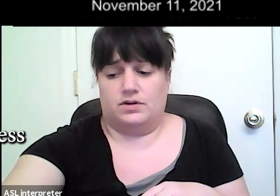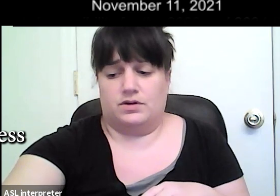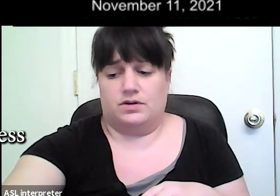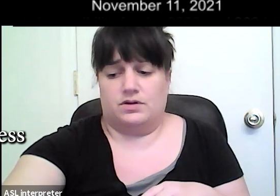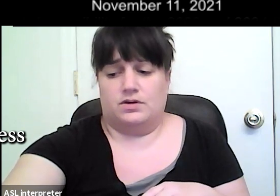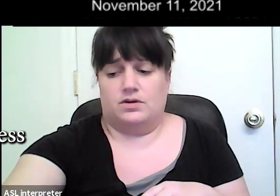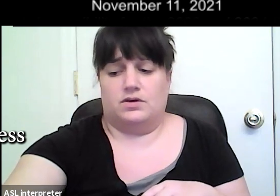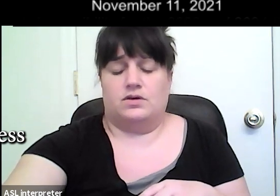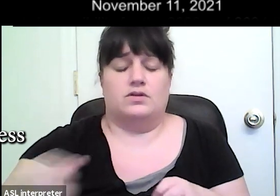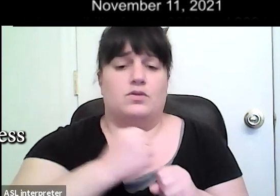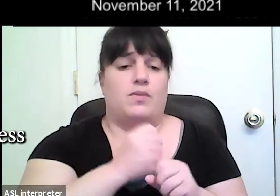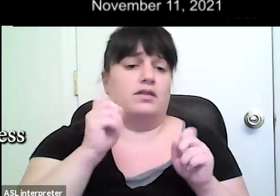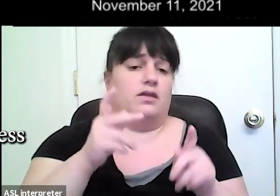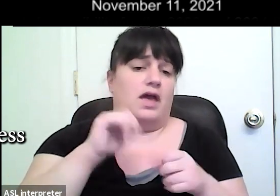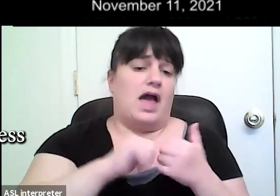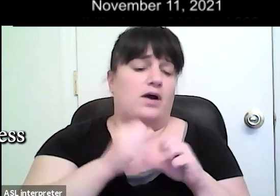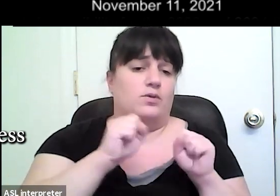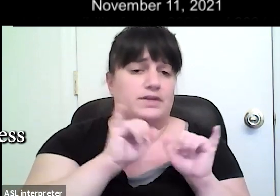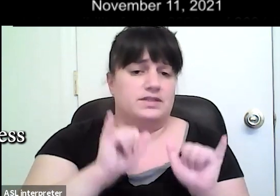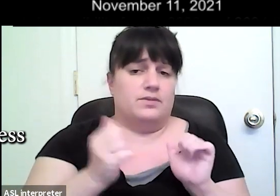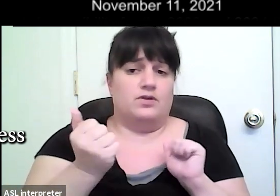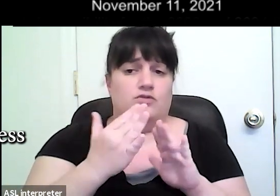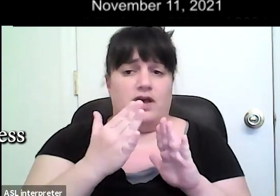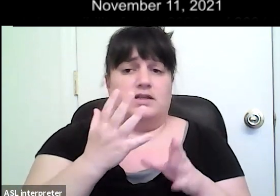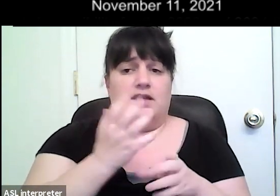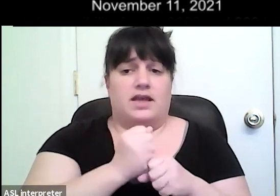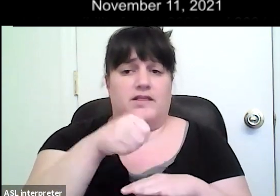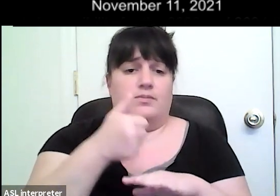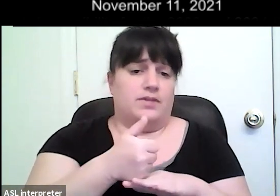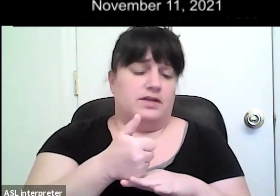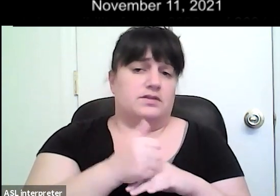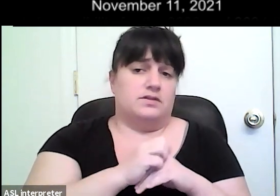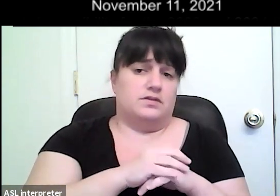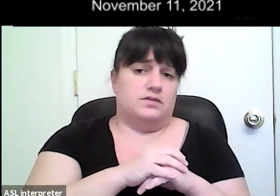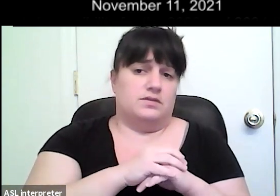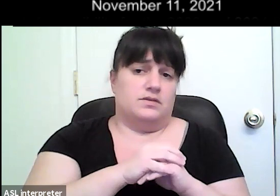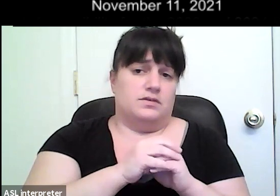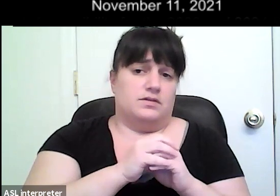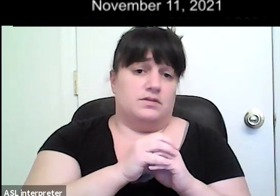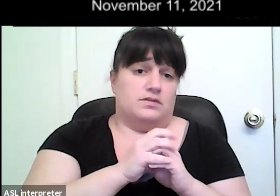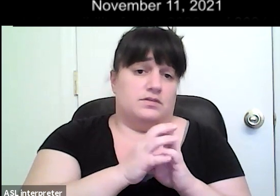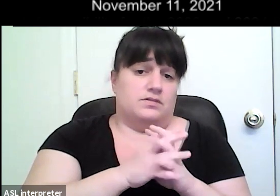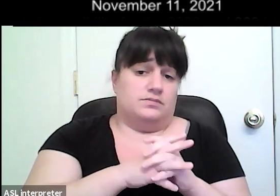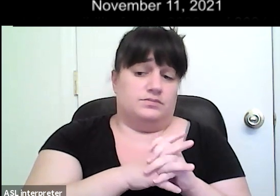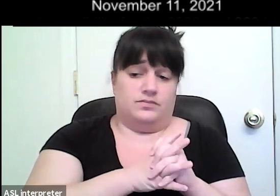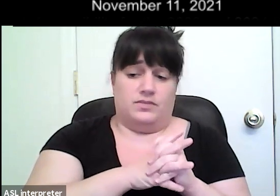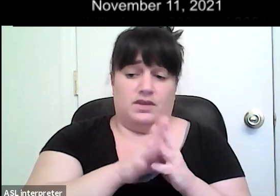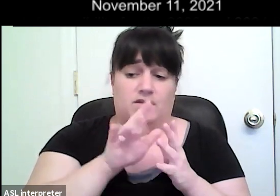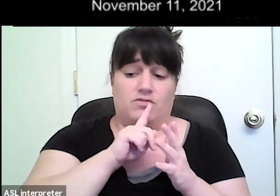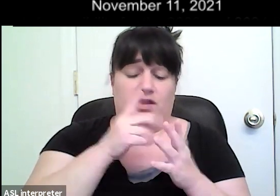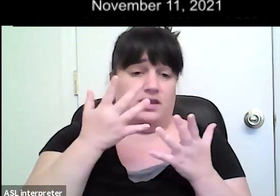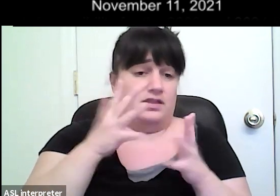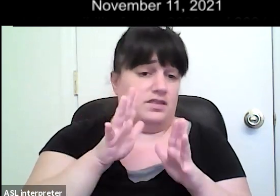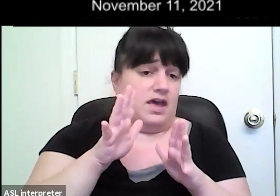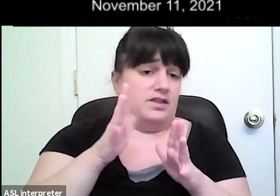we systematically address it and get those in place. So that's really what I had, was